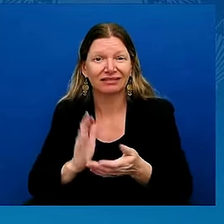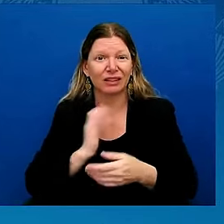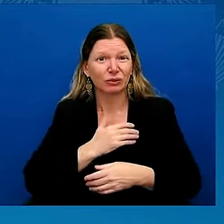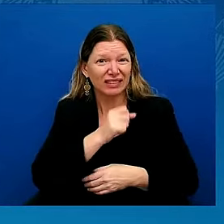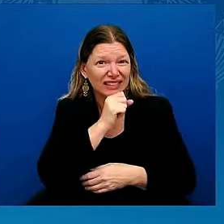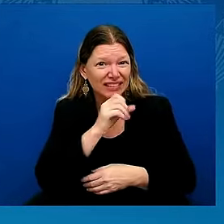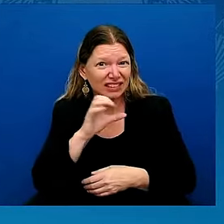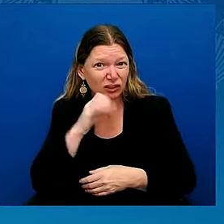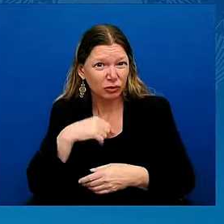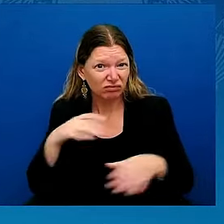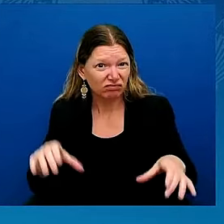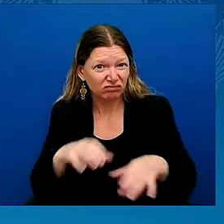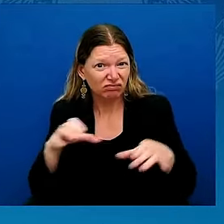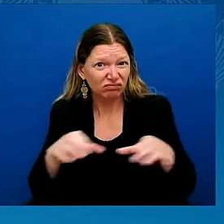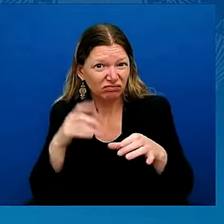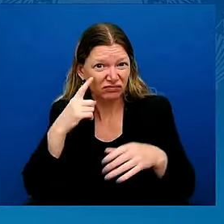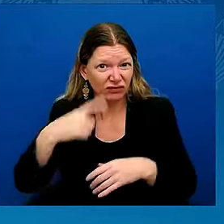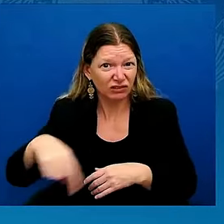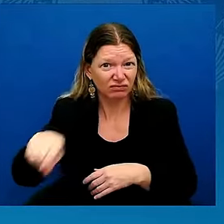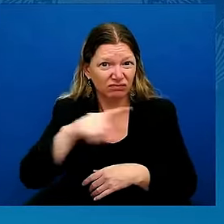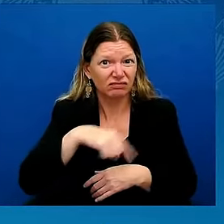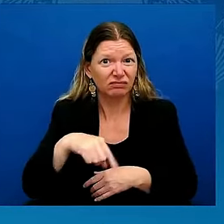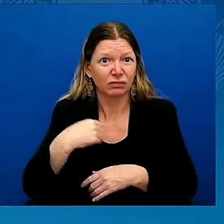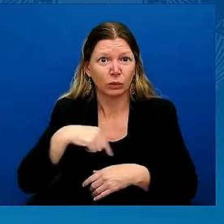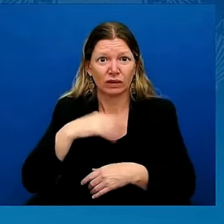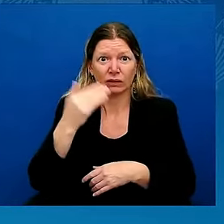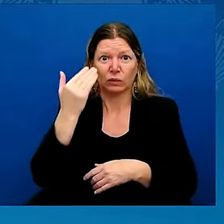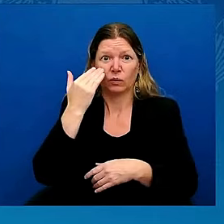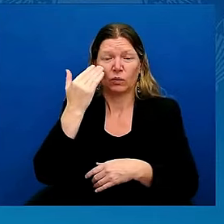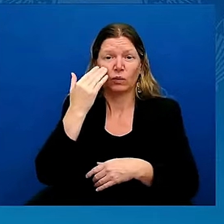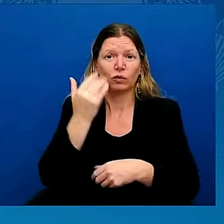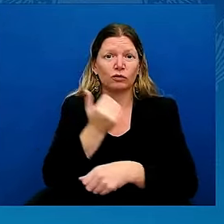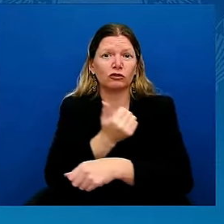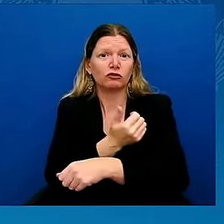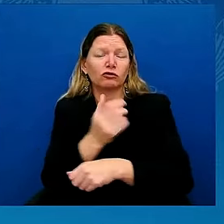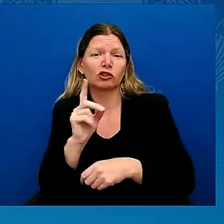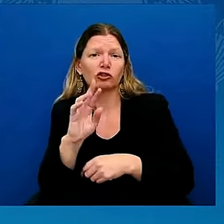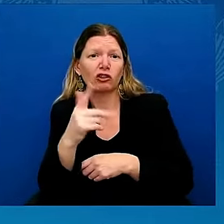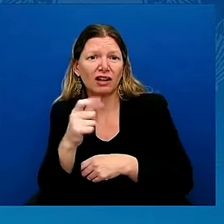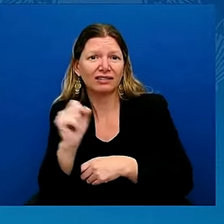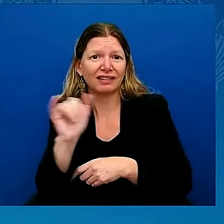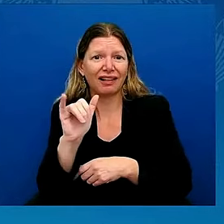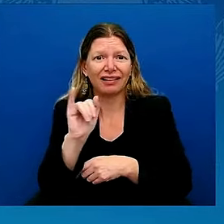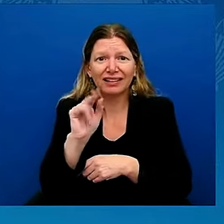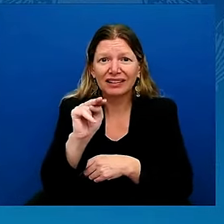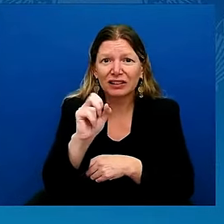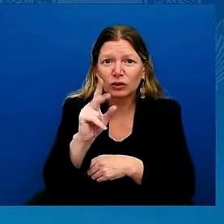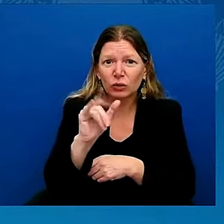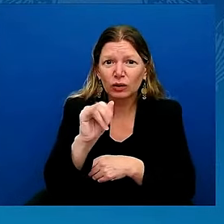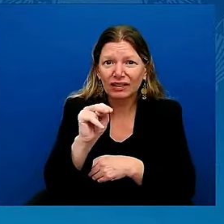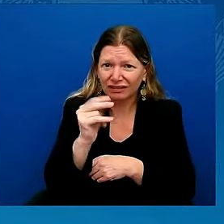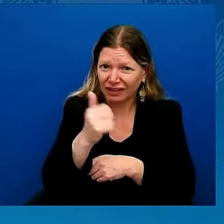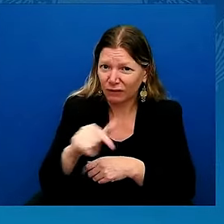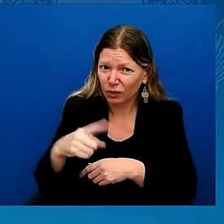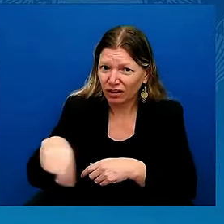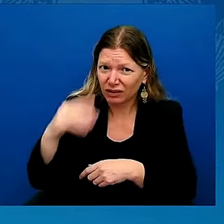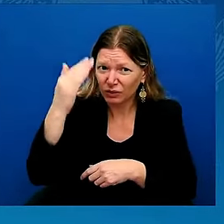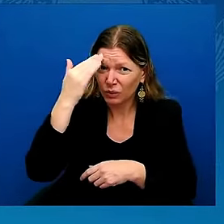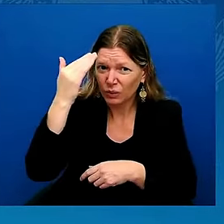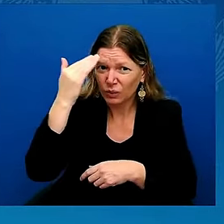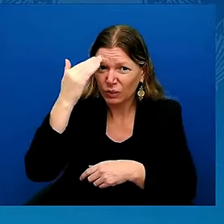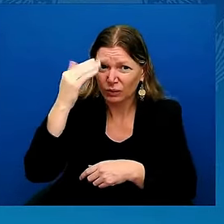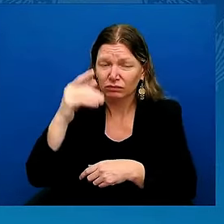knows. First of all, Latinos are 70% more likely to be diagnosed with diabetes. And with the support of